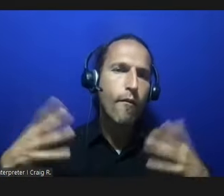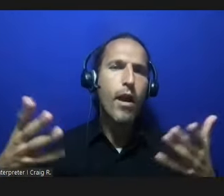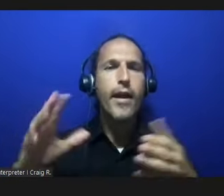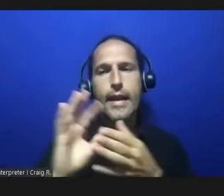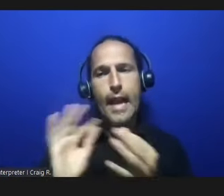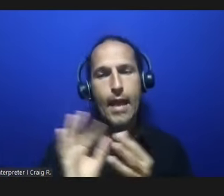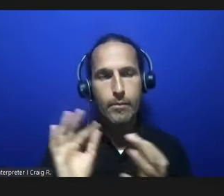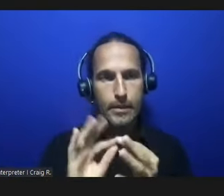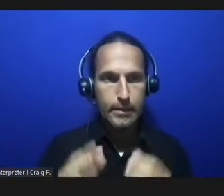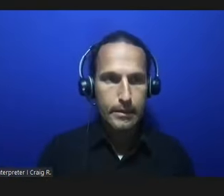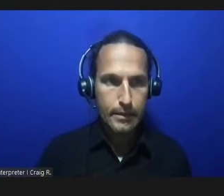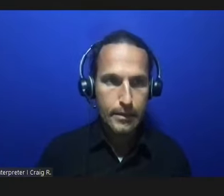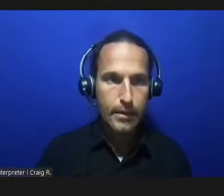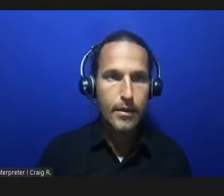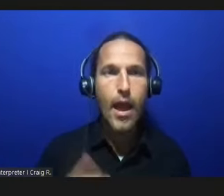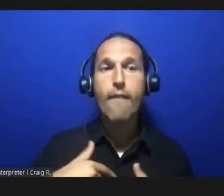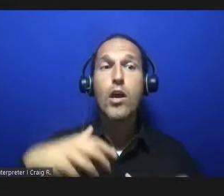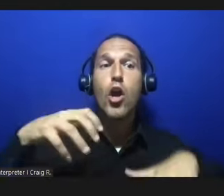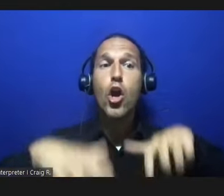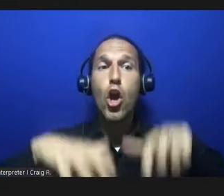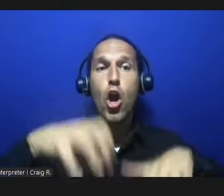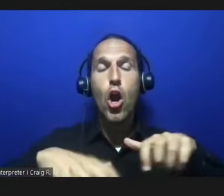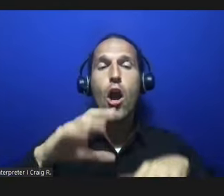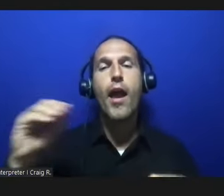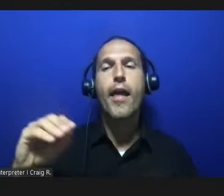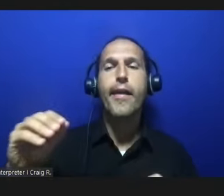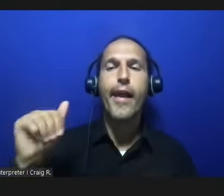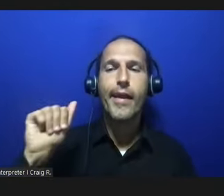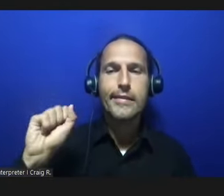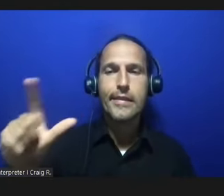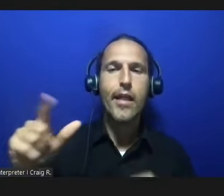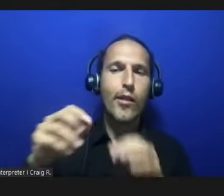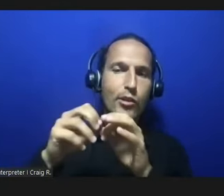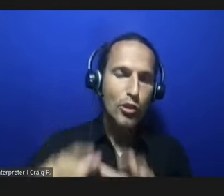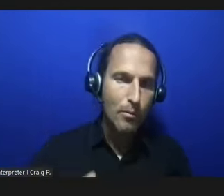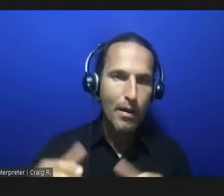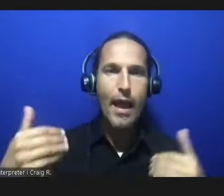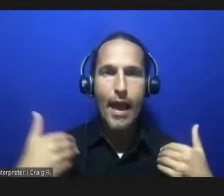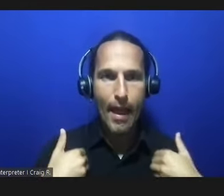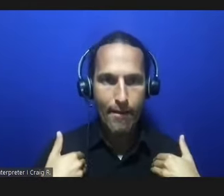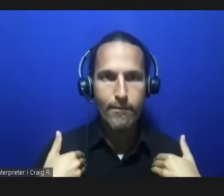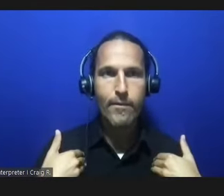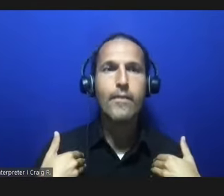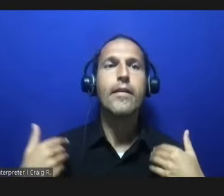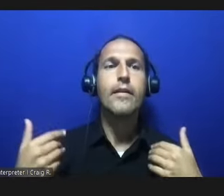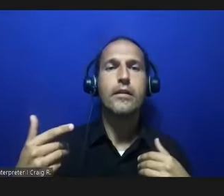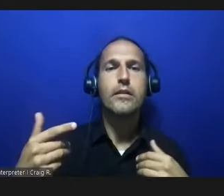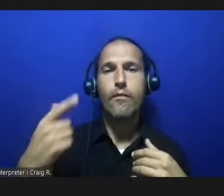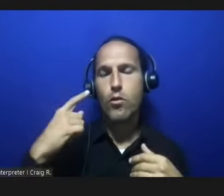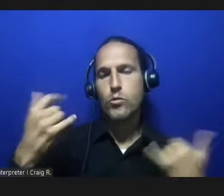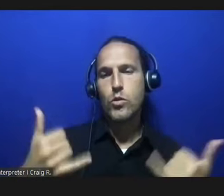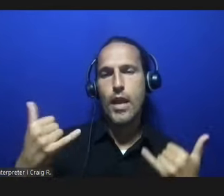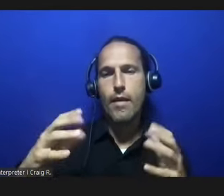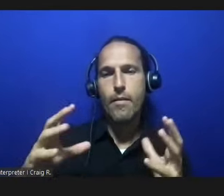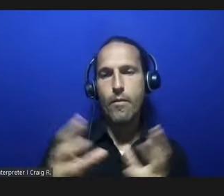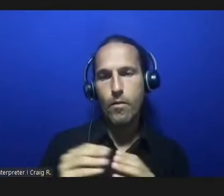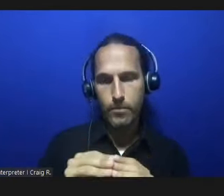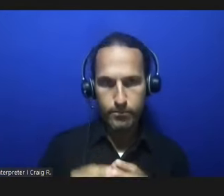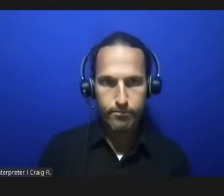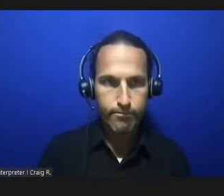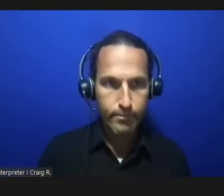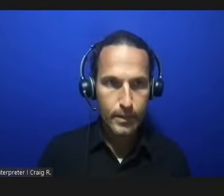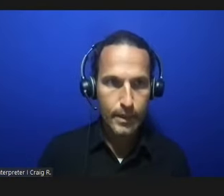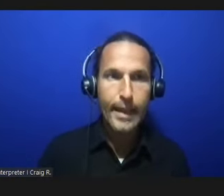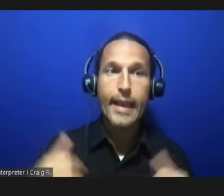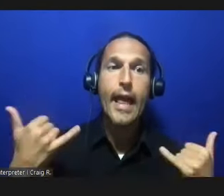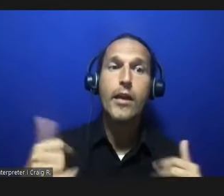comments. CART captioning and American Sign Language interpreters are available at today's webinar. We